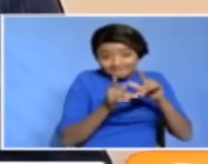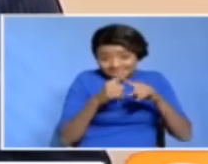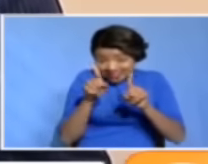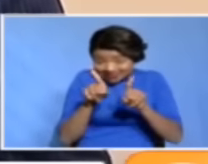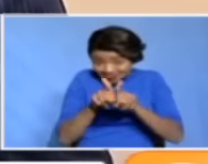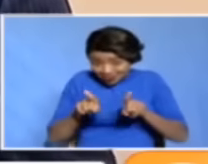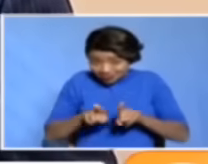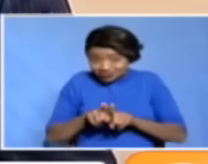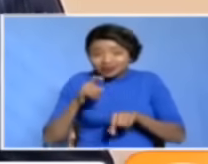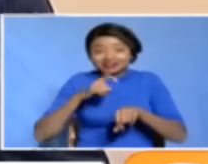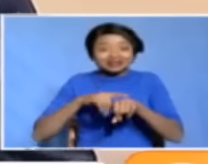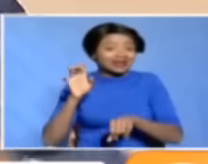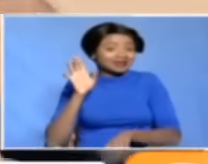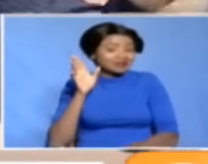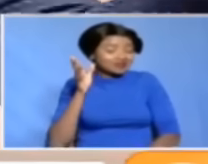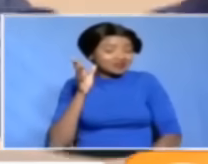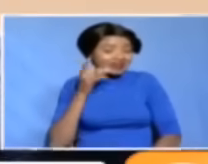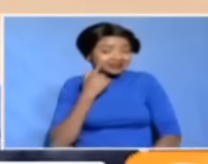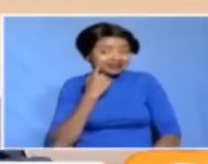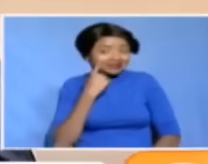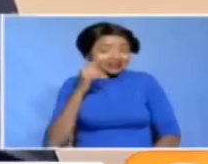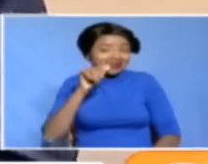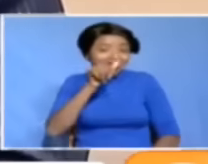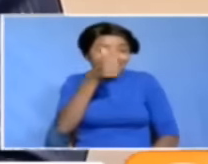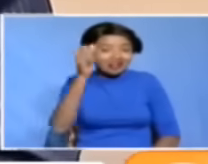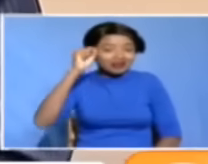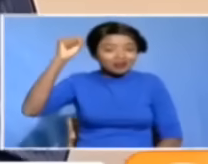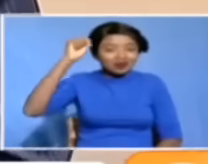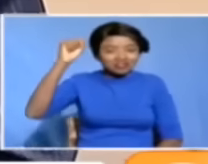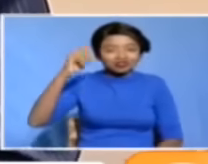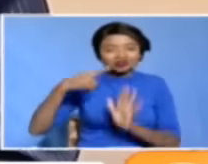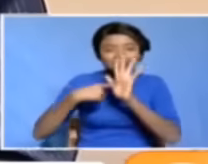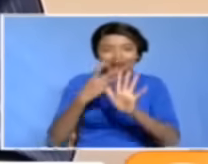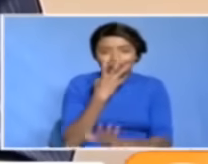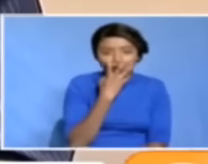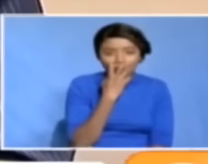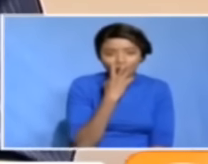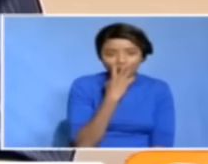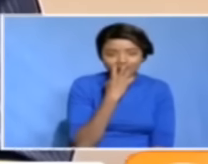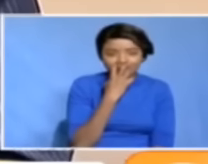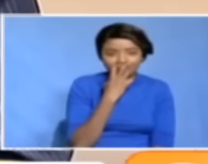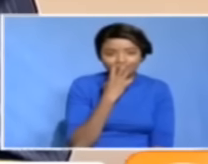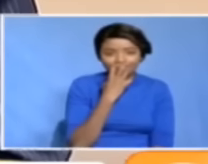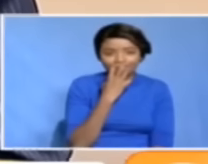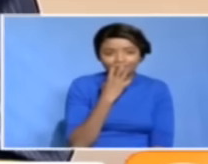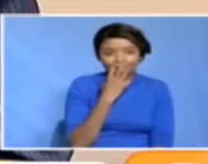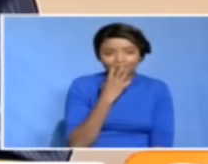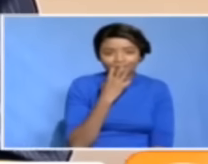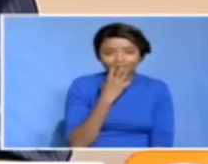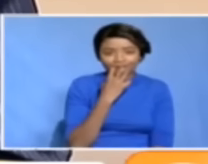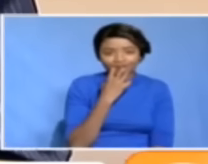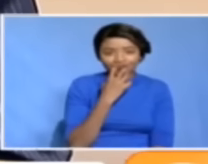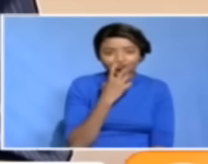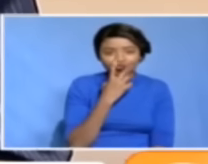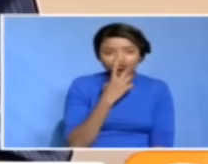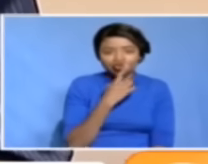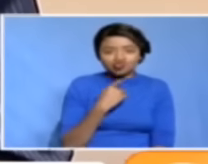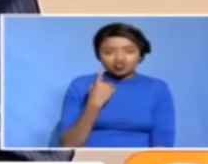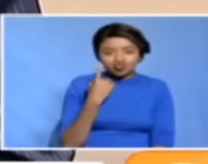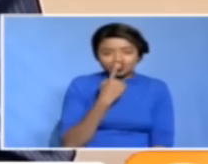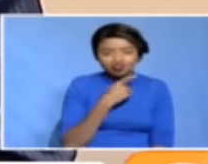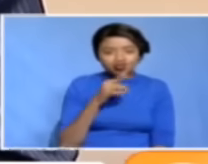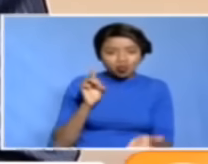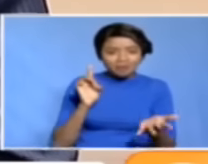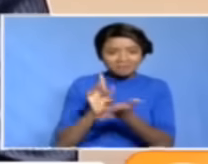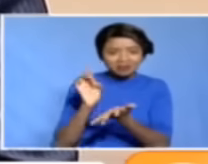political players, mm. if you listen to ODM, mm. Who say now who are chasing their members of parliament from their